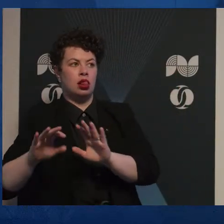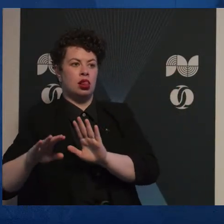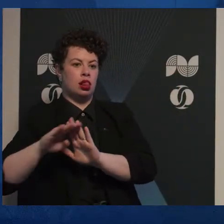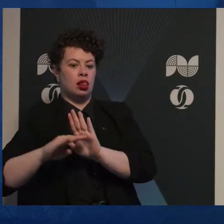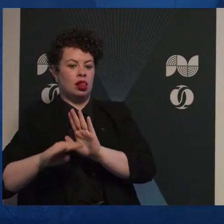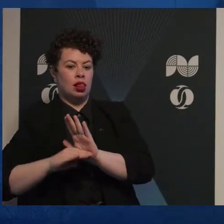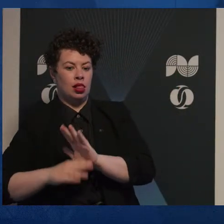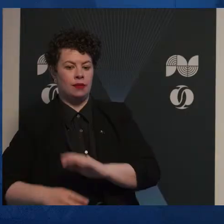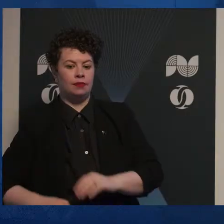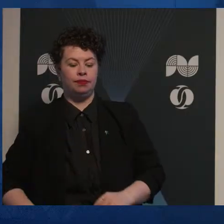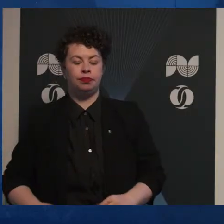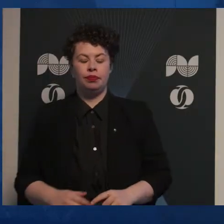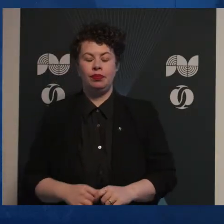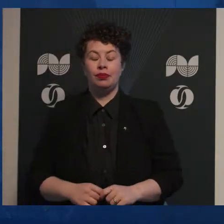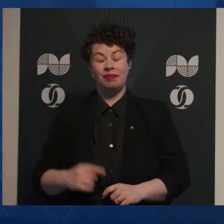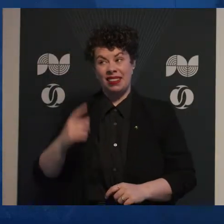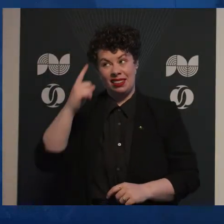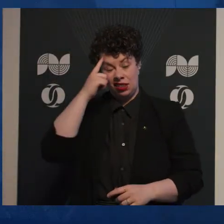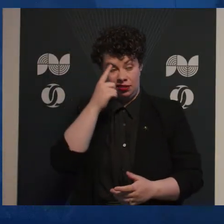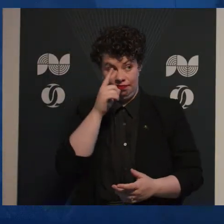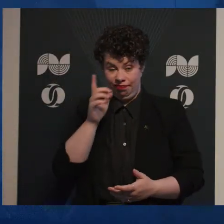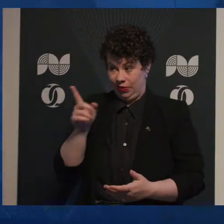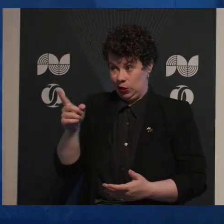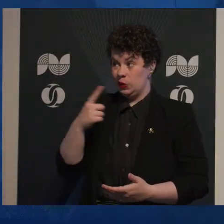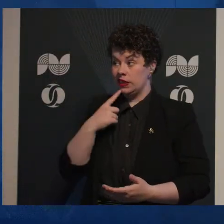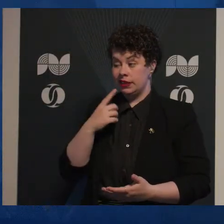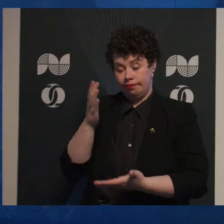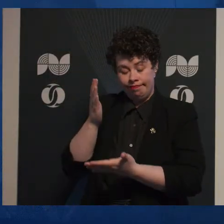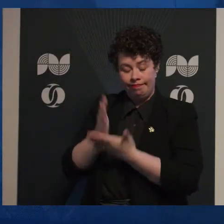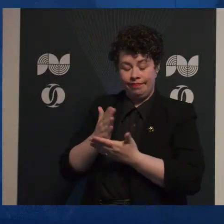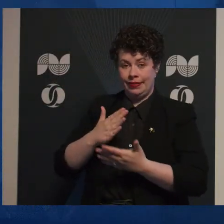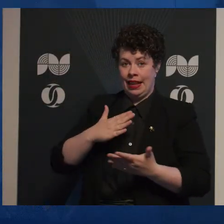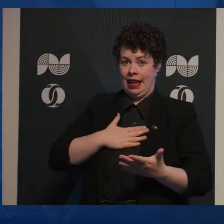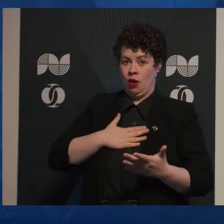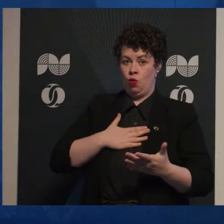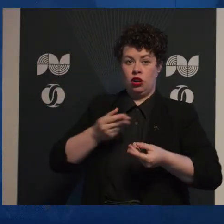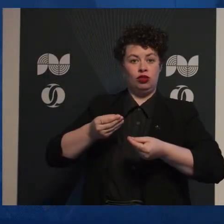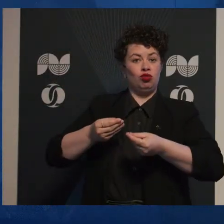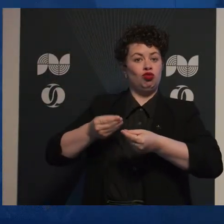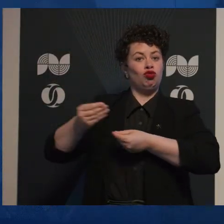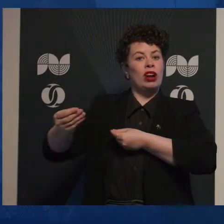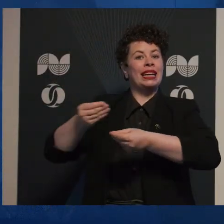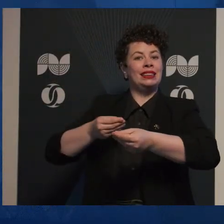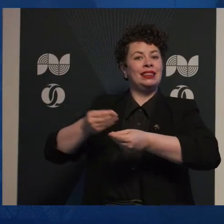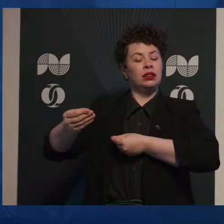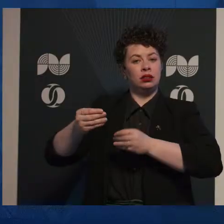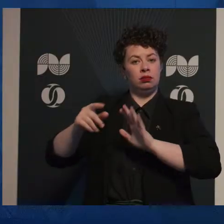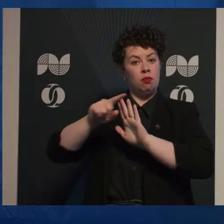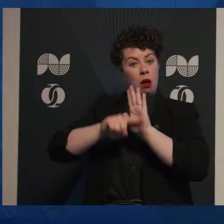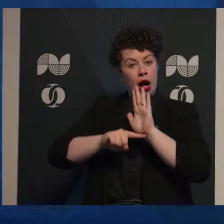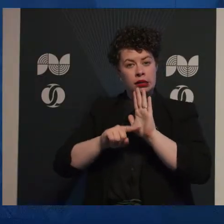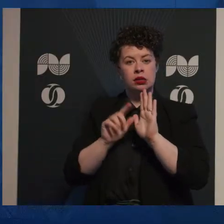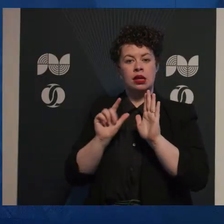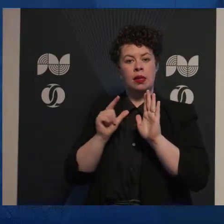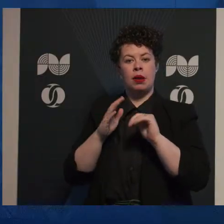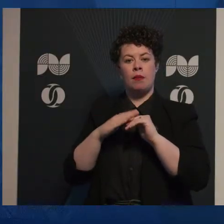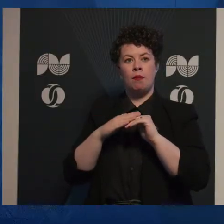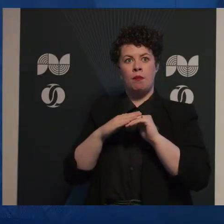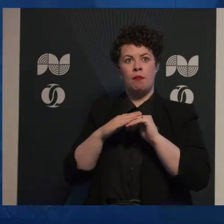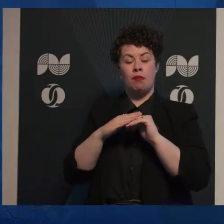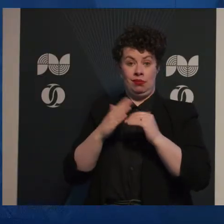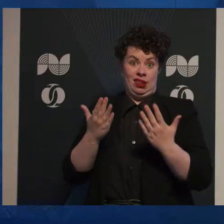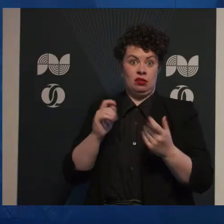think you're quite right. I think our own economic policy and our own trade policy is going a quite radical